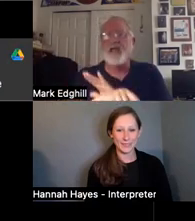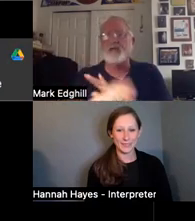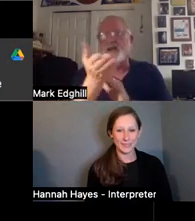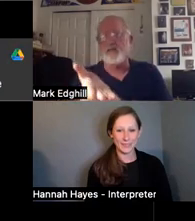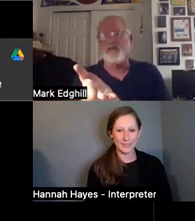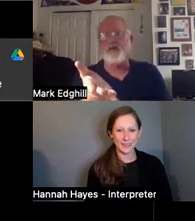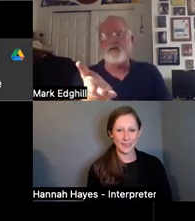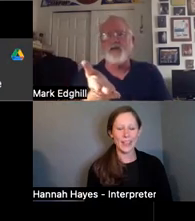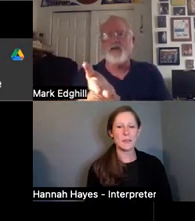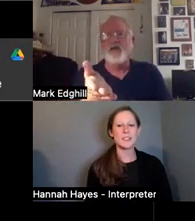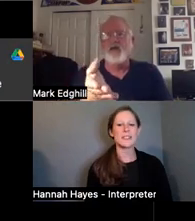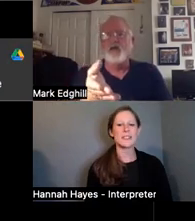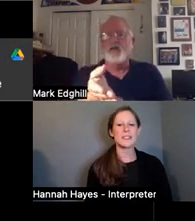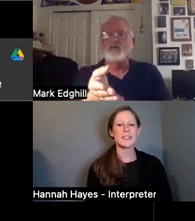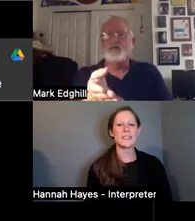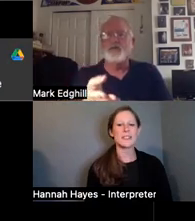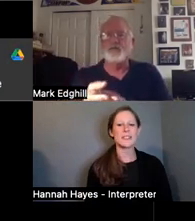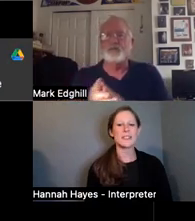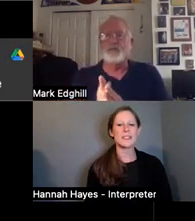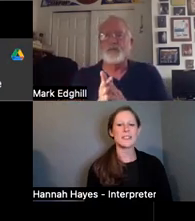he was assassinated there. Yeah, he was